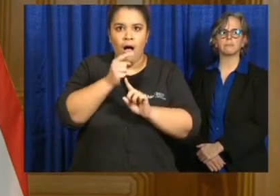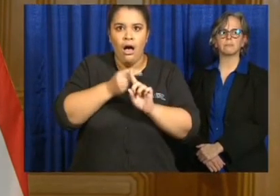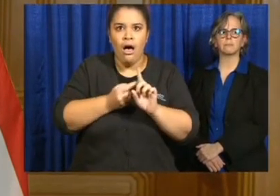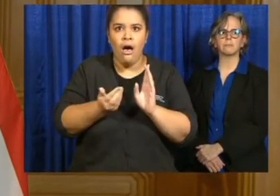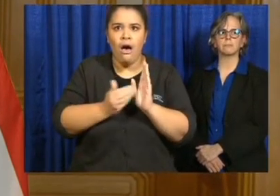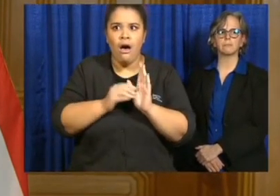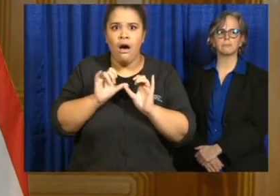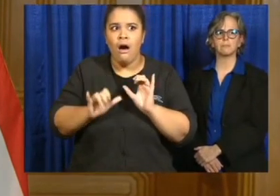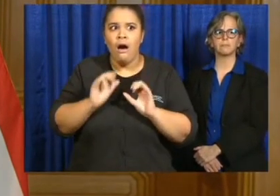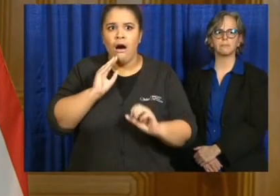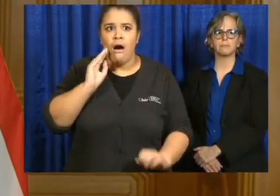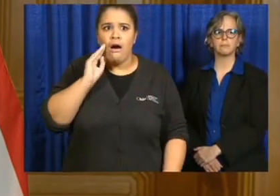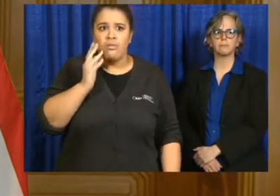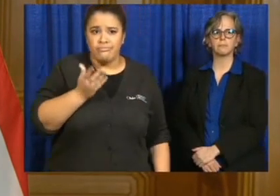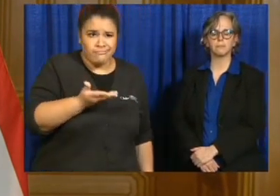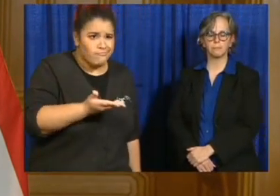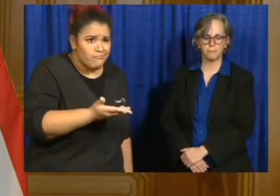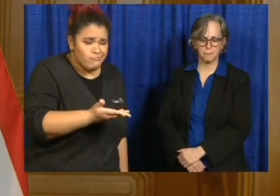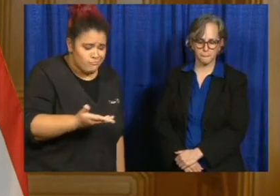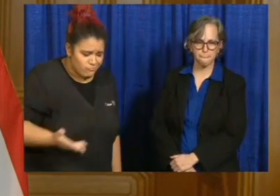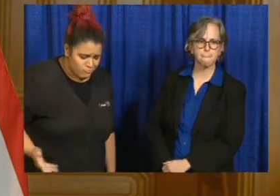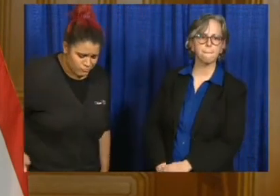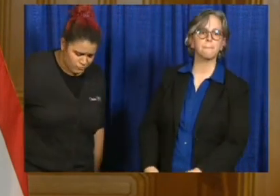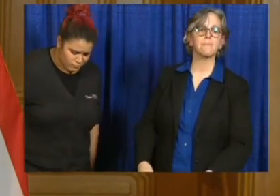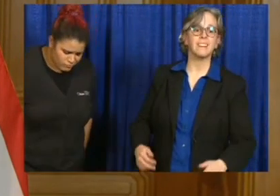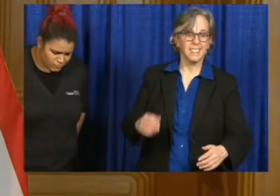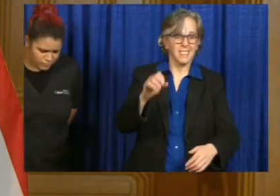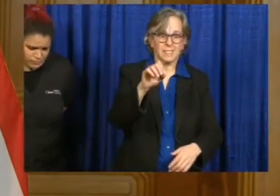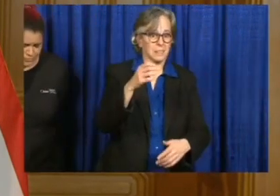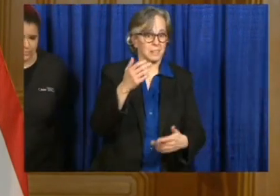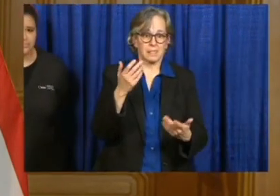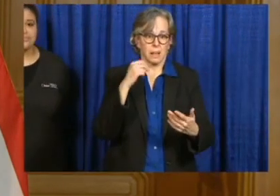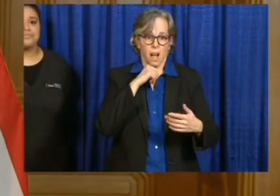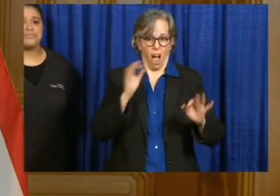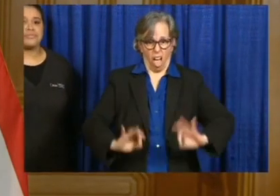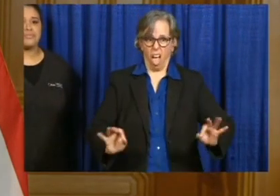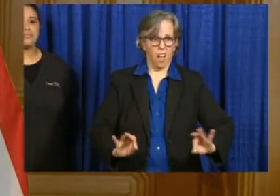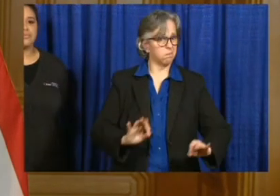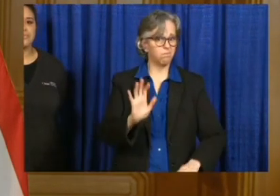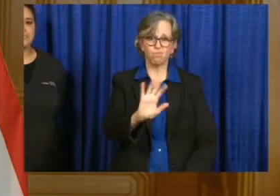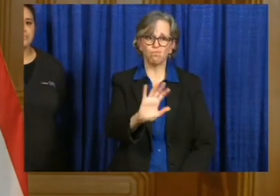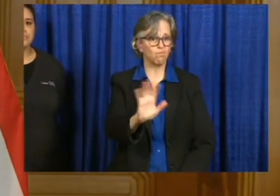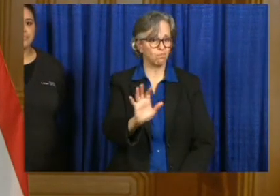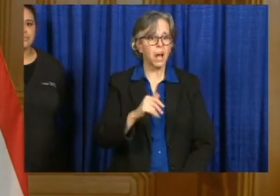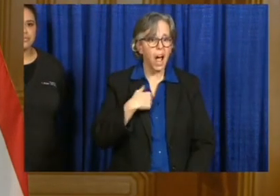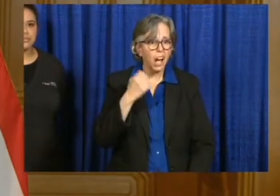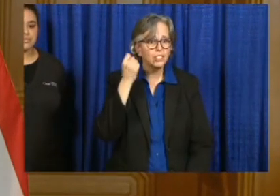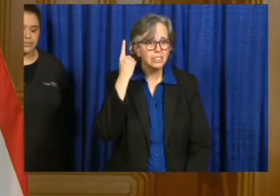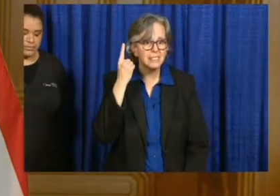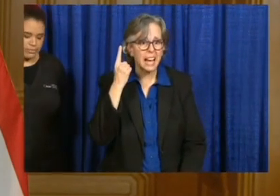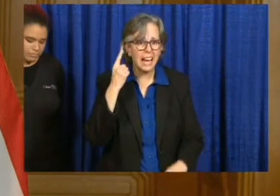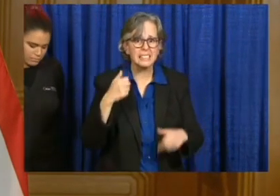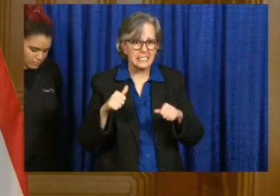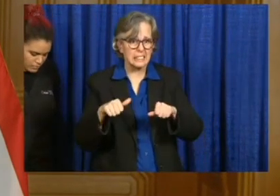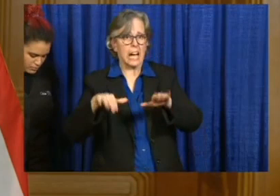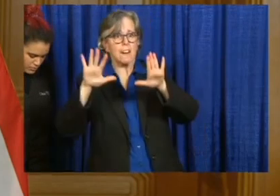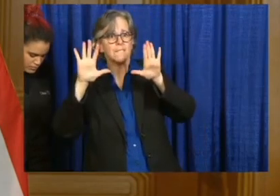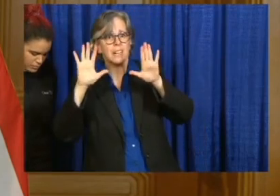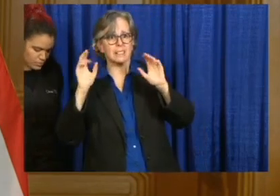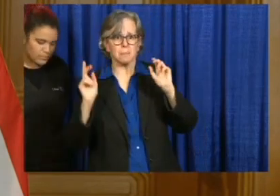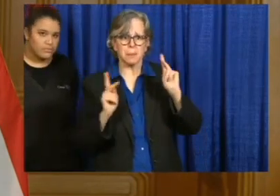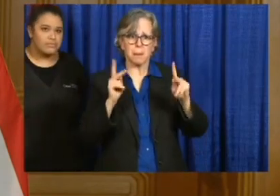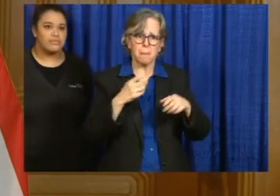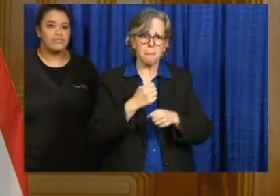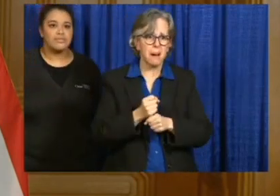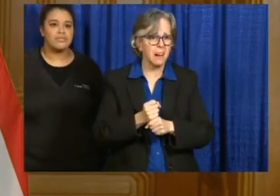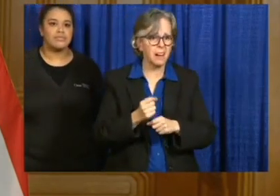Well, Jim, I don't minimize that. I don't minimize the sacrifice. I don't minimize what this means to